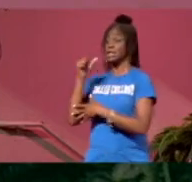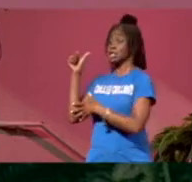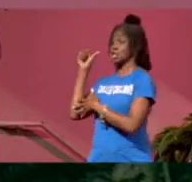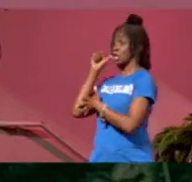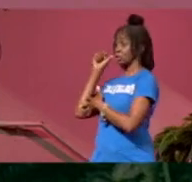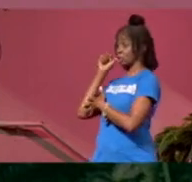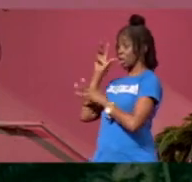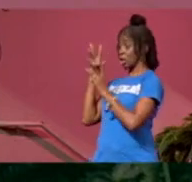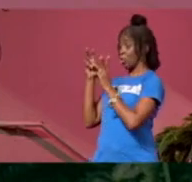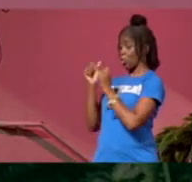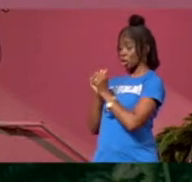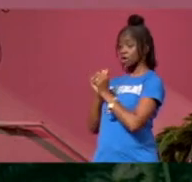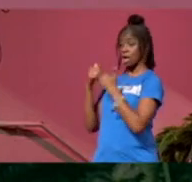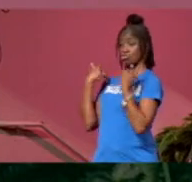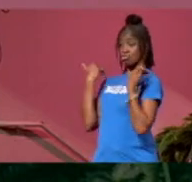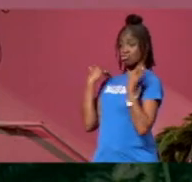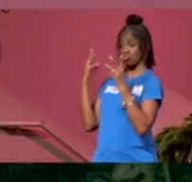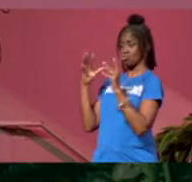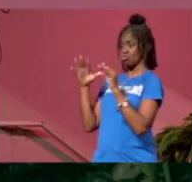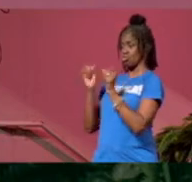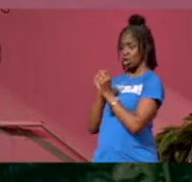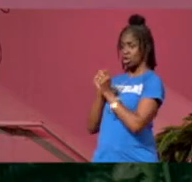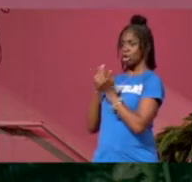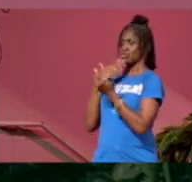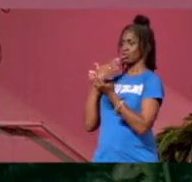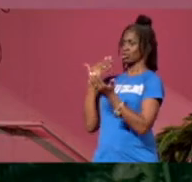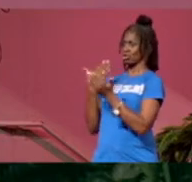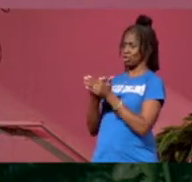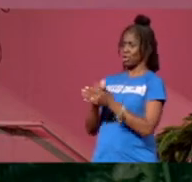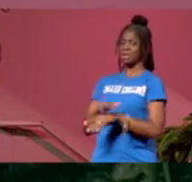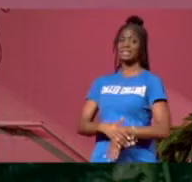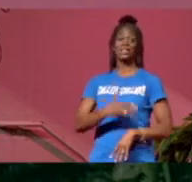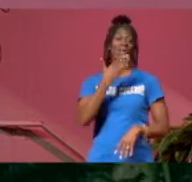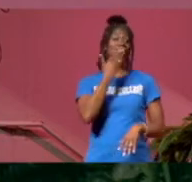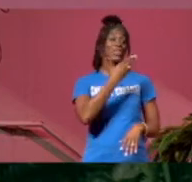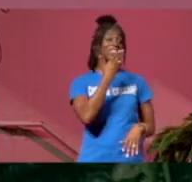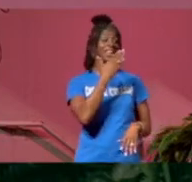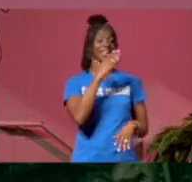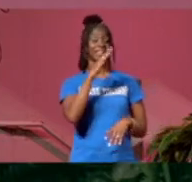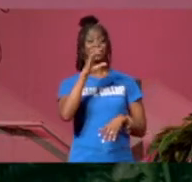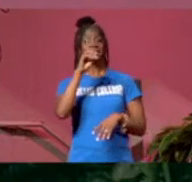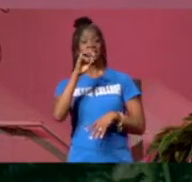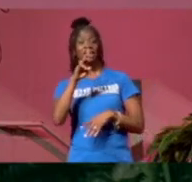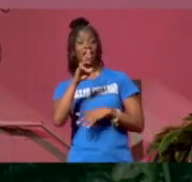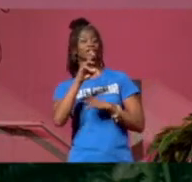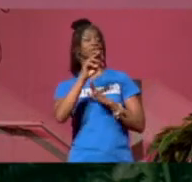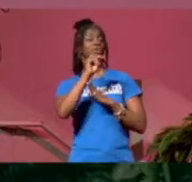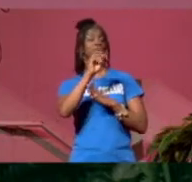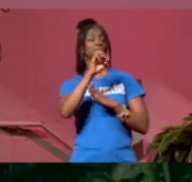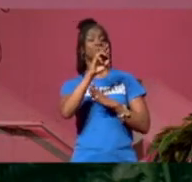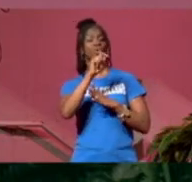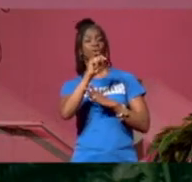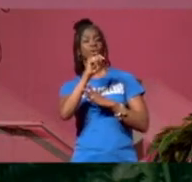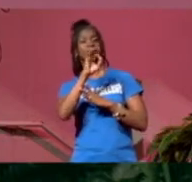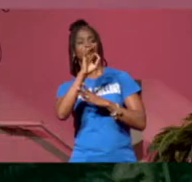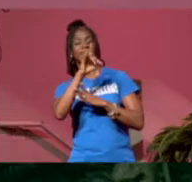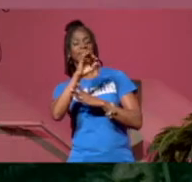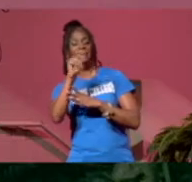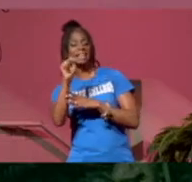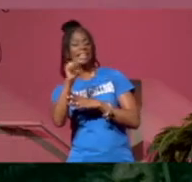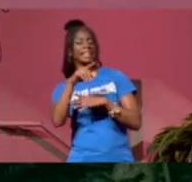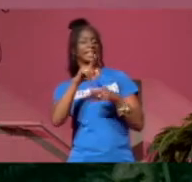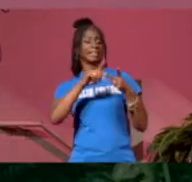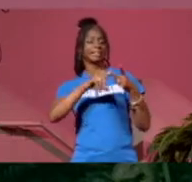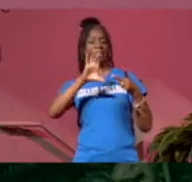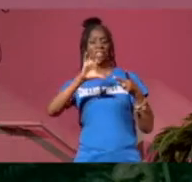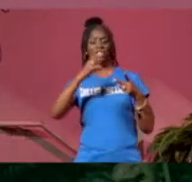so good. So we got to take a pause to thank Dr. Norfleet, Chadney, Saul Gates, Alexis, Chloe. Come on, Talitha